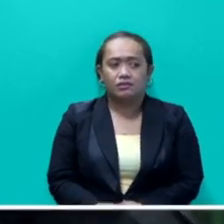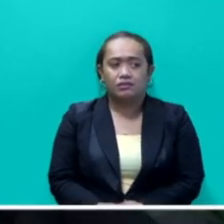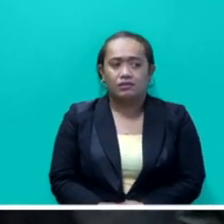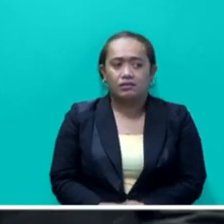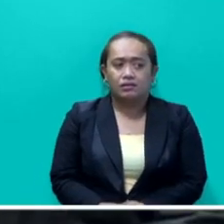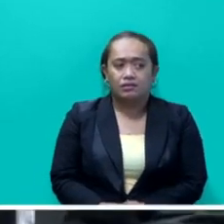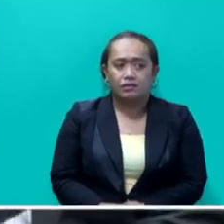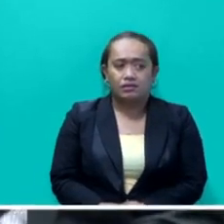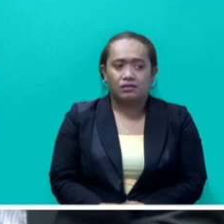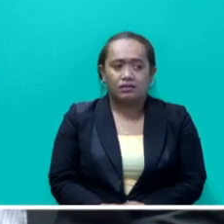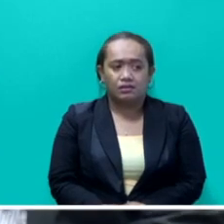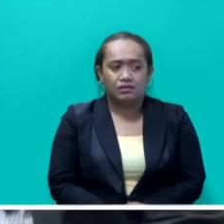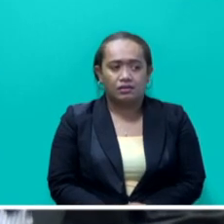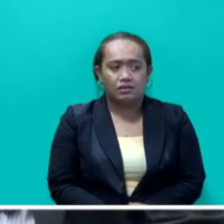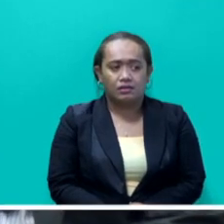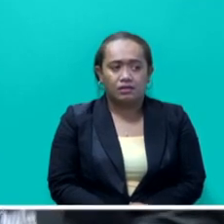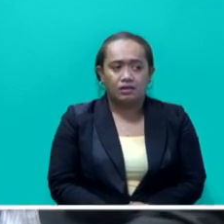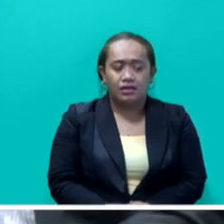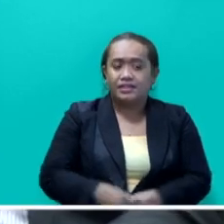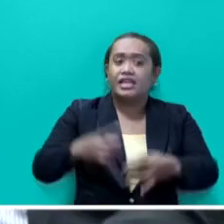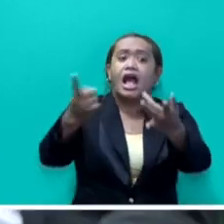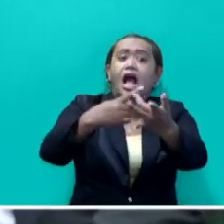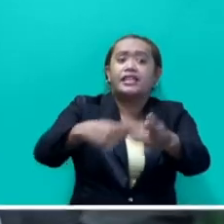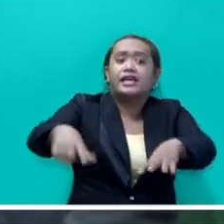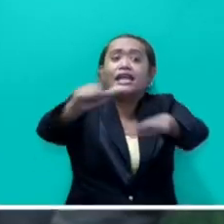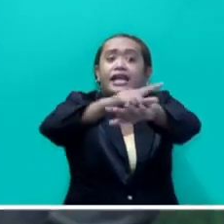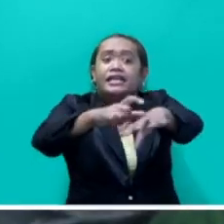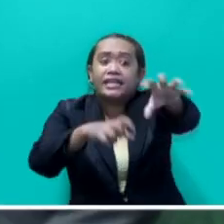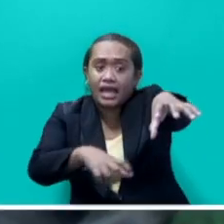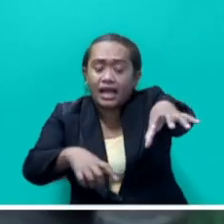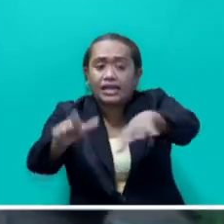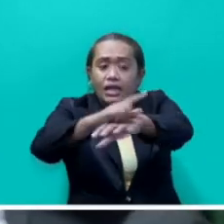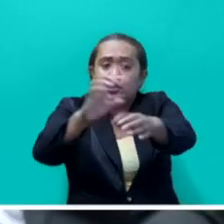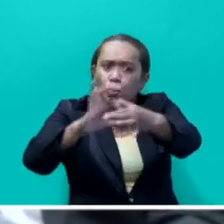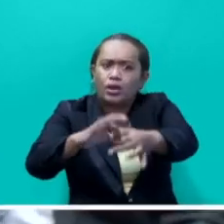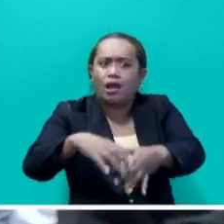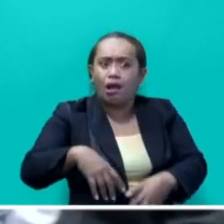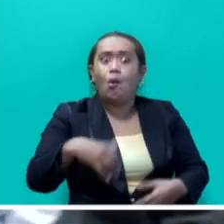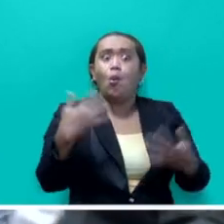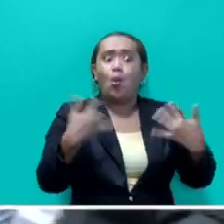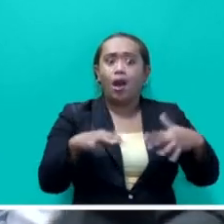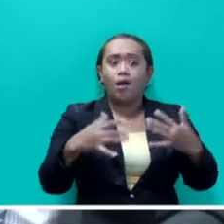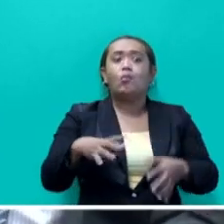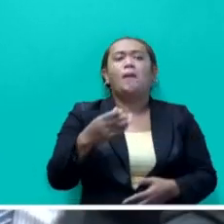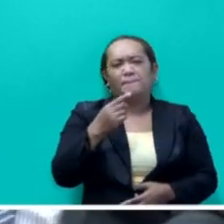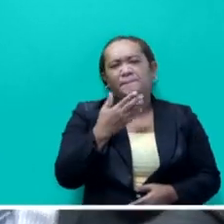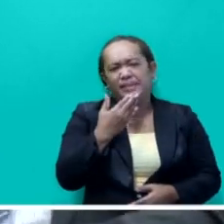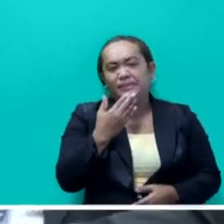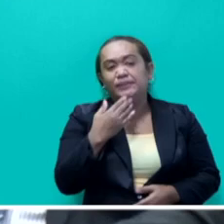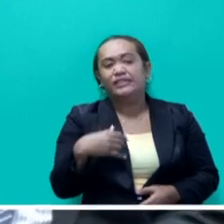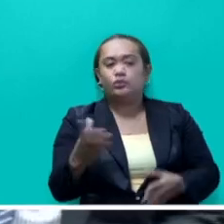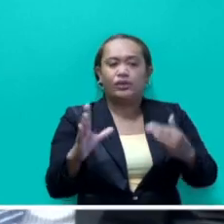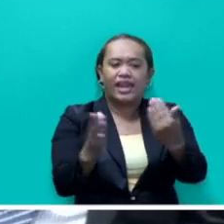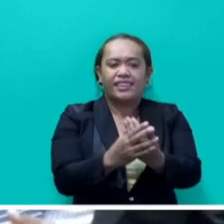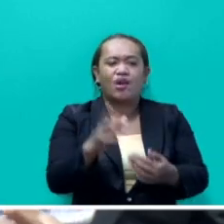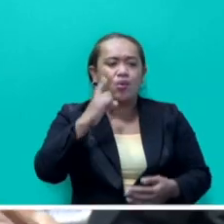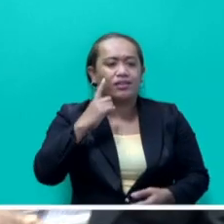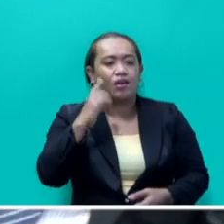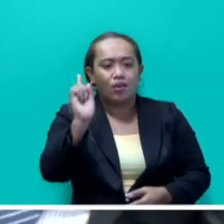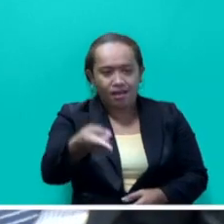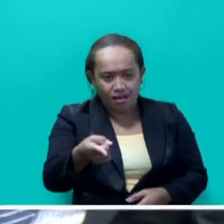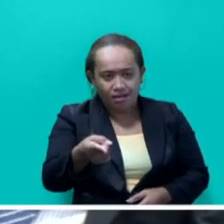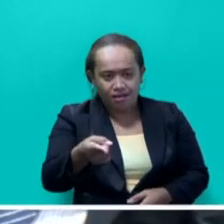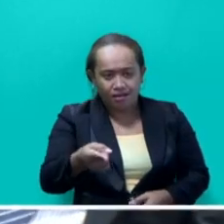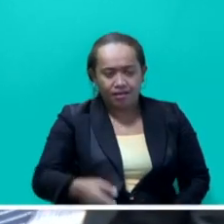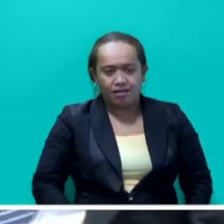from the other side are benefiting from that water, Mr. Speaker, sir. Talking about basic necessities, because